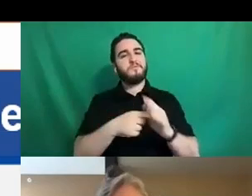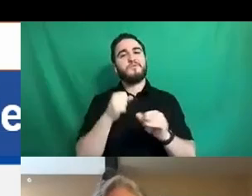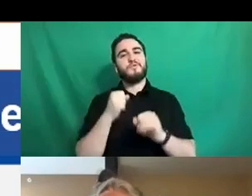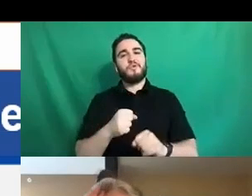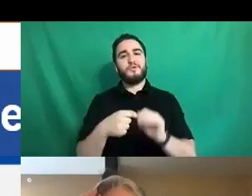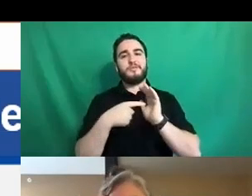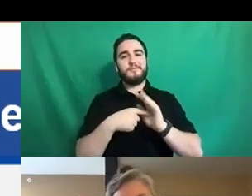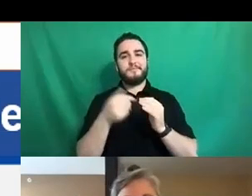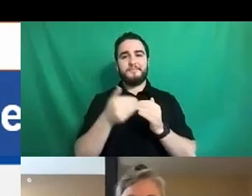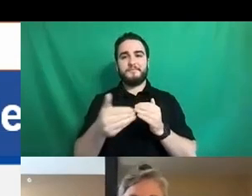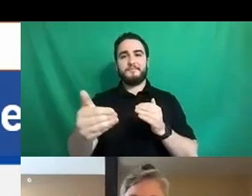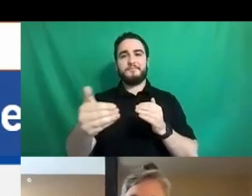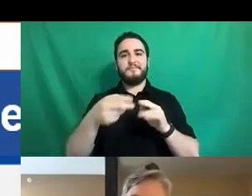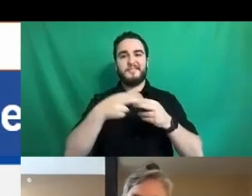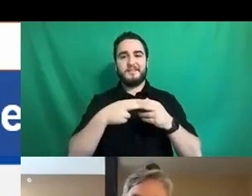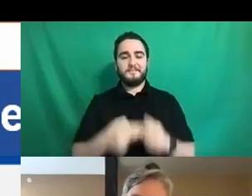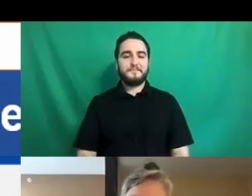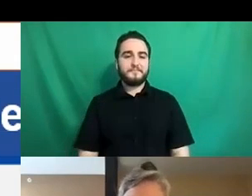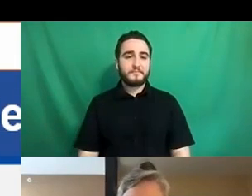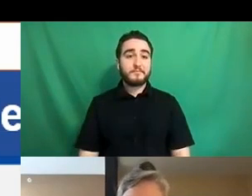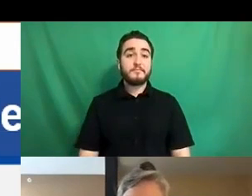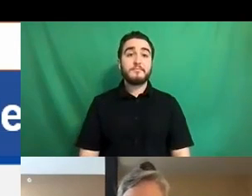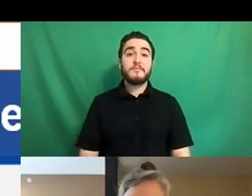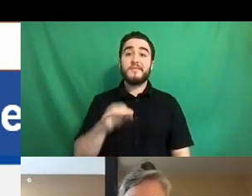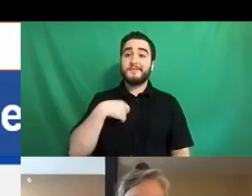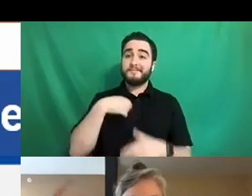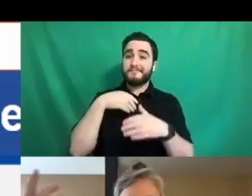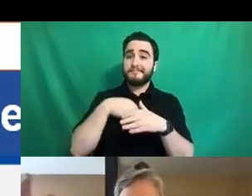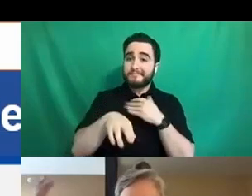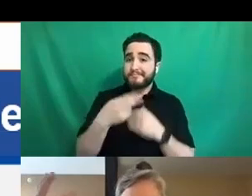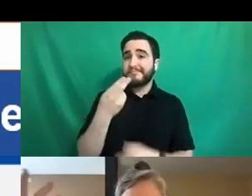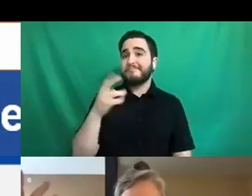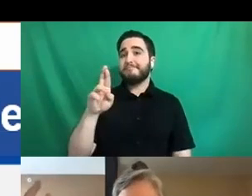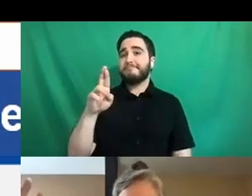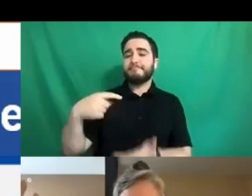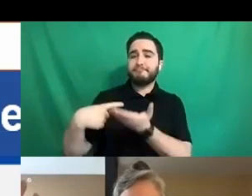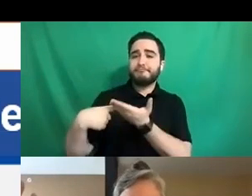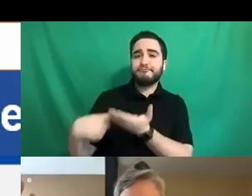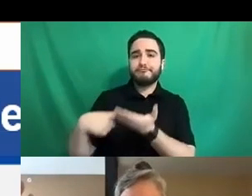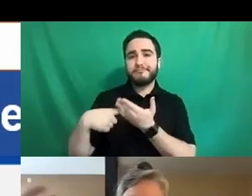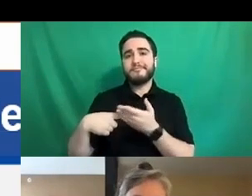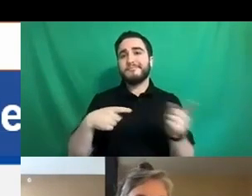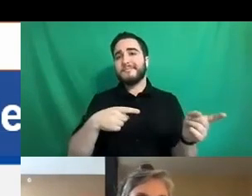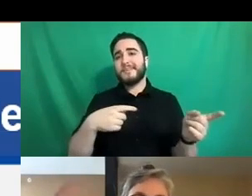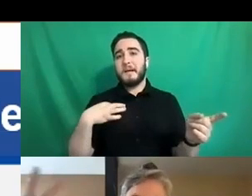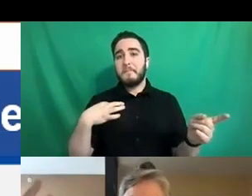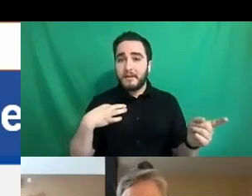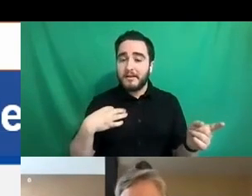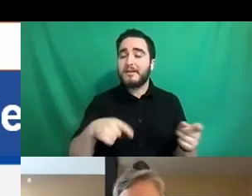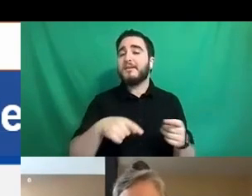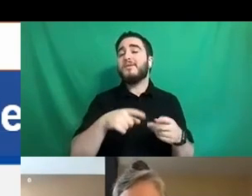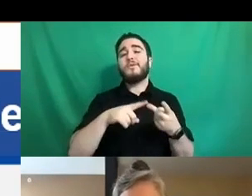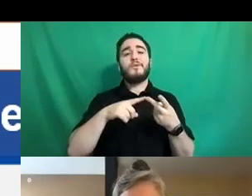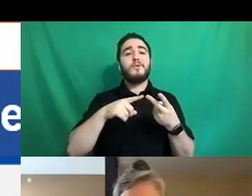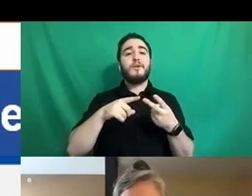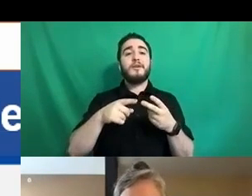of slides. But essentially, if I go into an HR department and I'm talking about it, you know, somebody has applied or they're asking about an